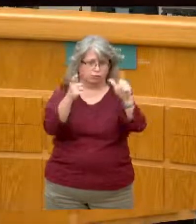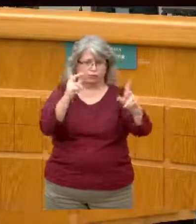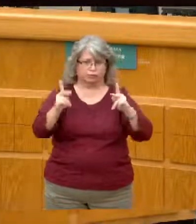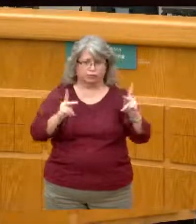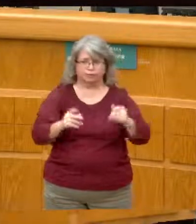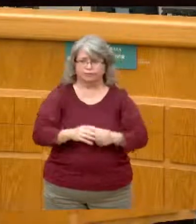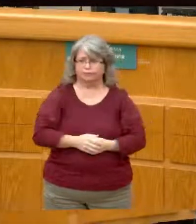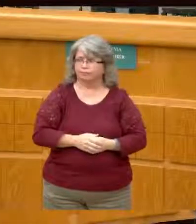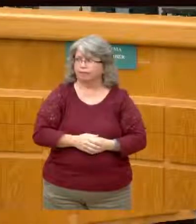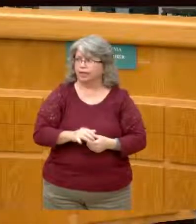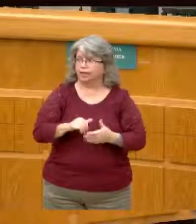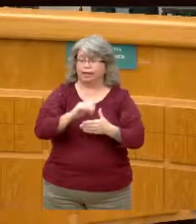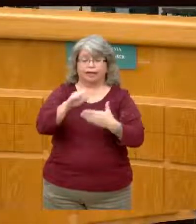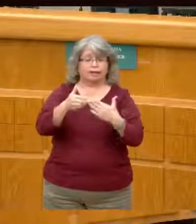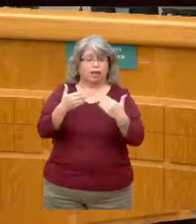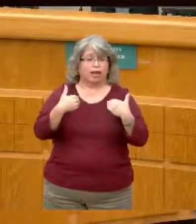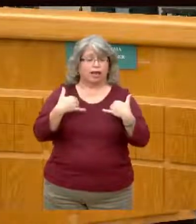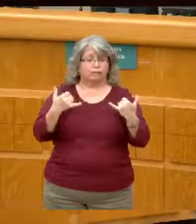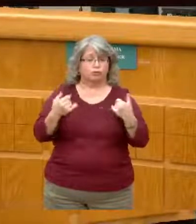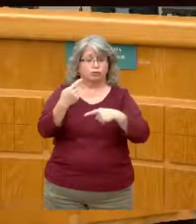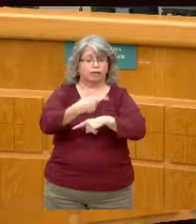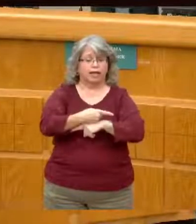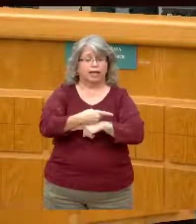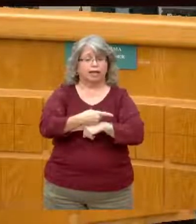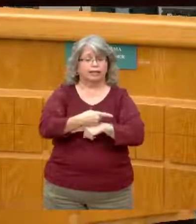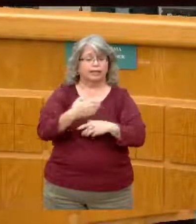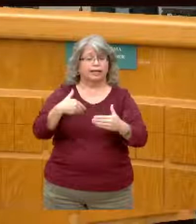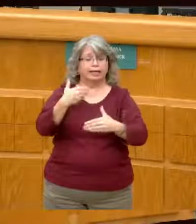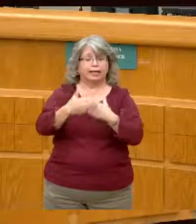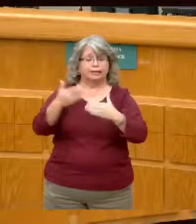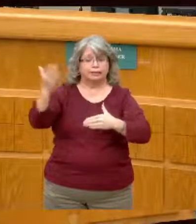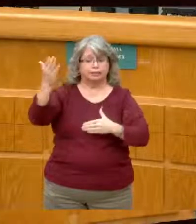And that's all I have for you today. I'll be followed by Dr. Bird.